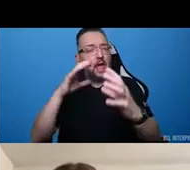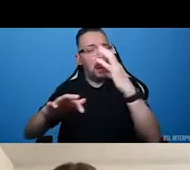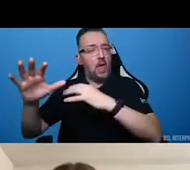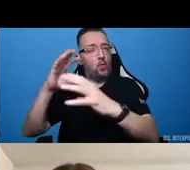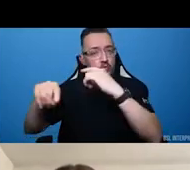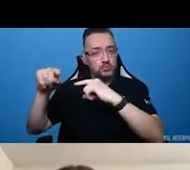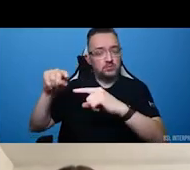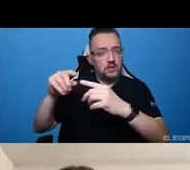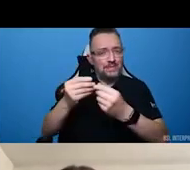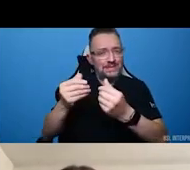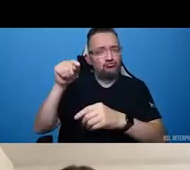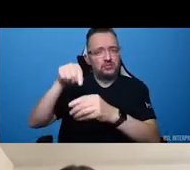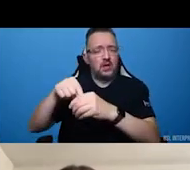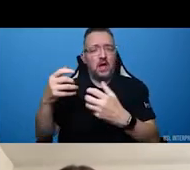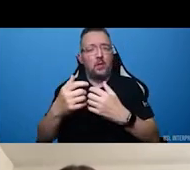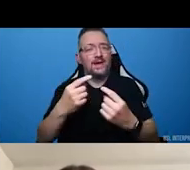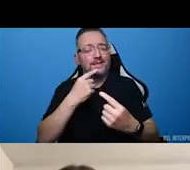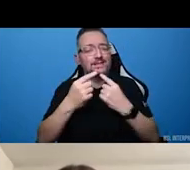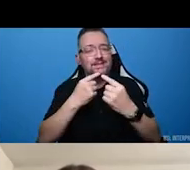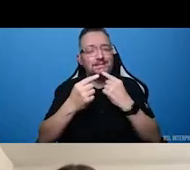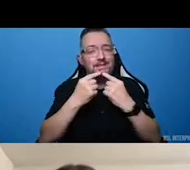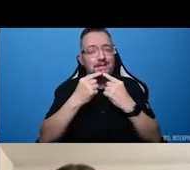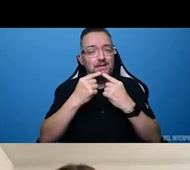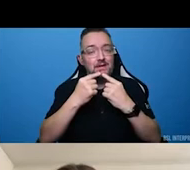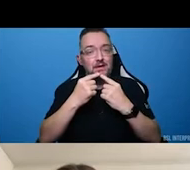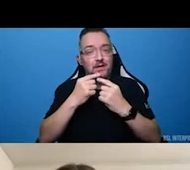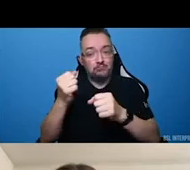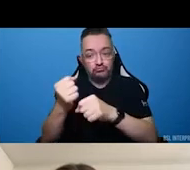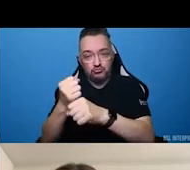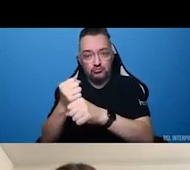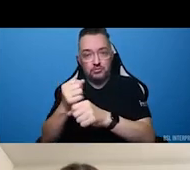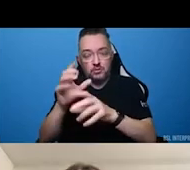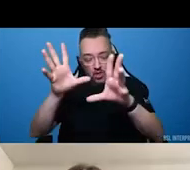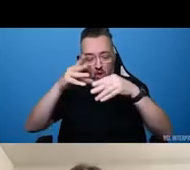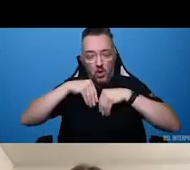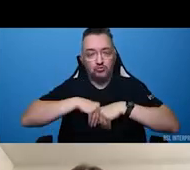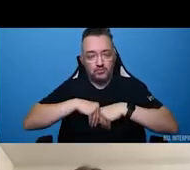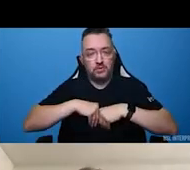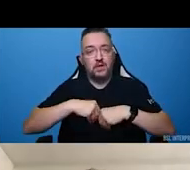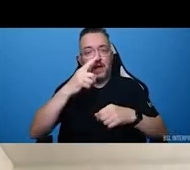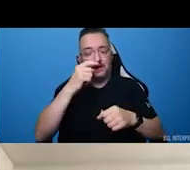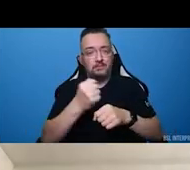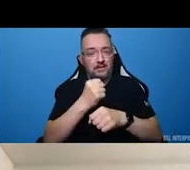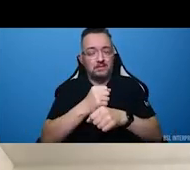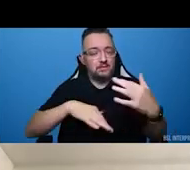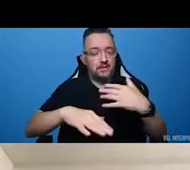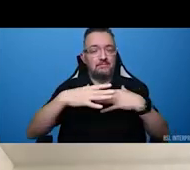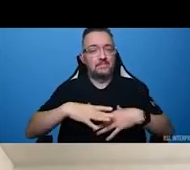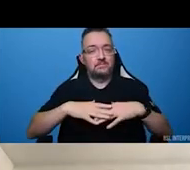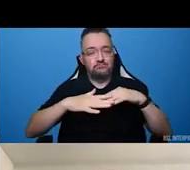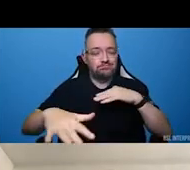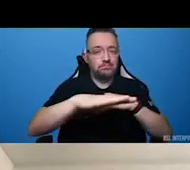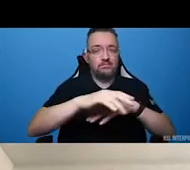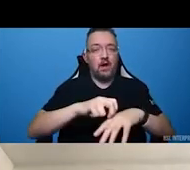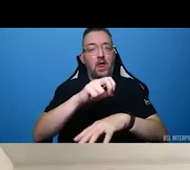focus on how data production and consumption territorializes the physical landscape of Ireland. As our lives become